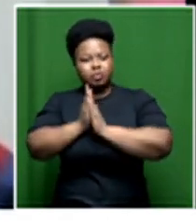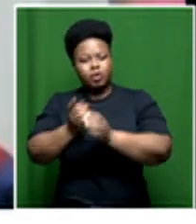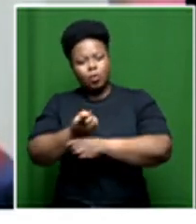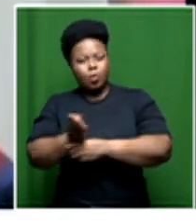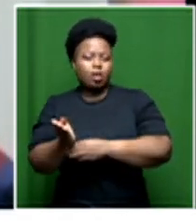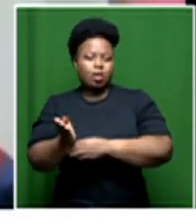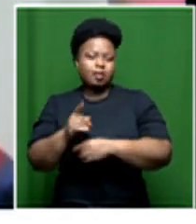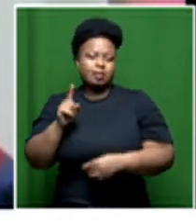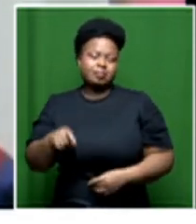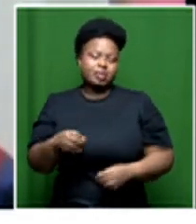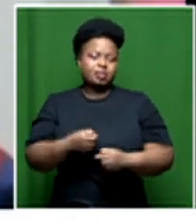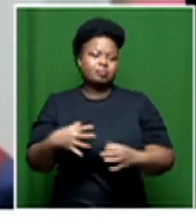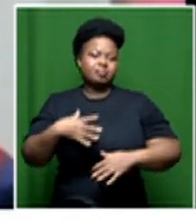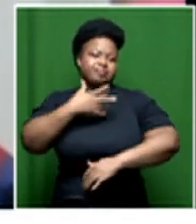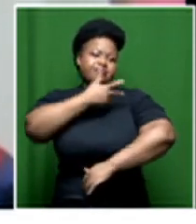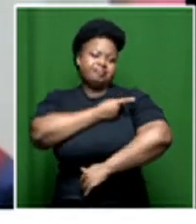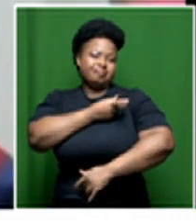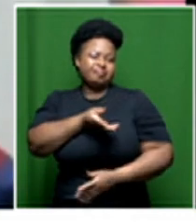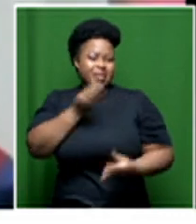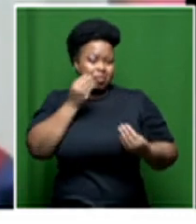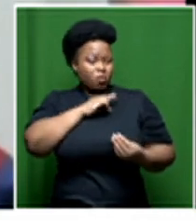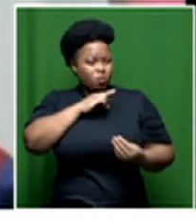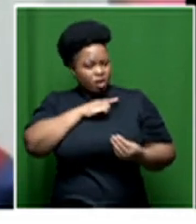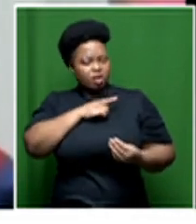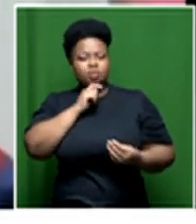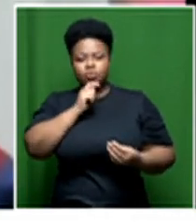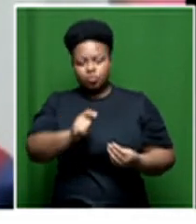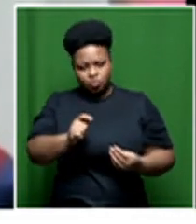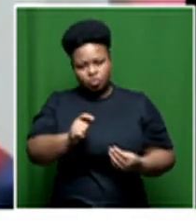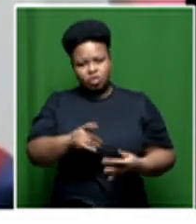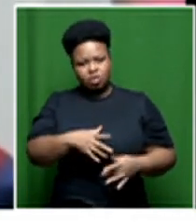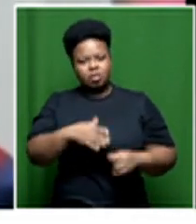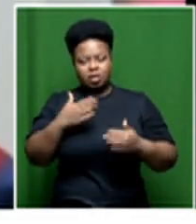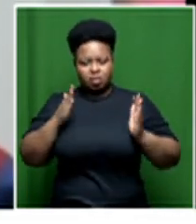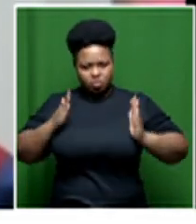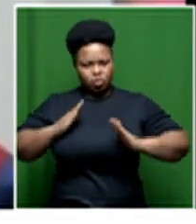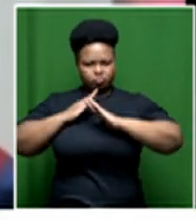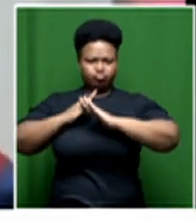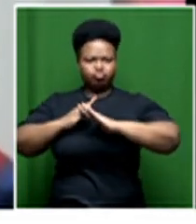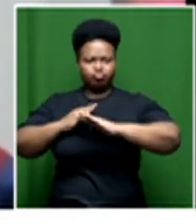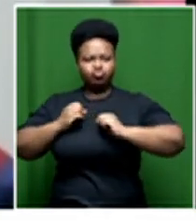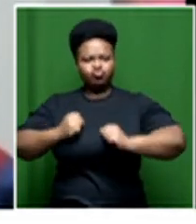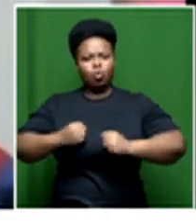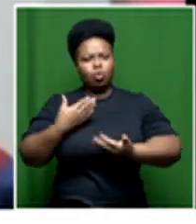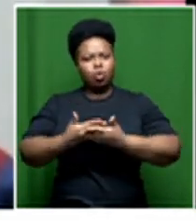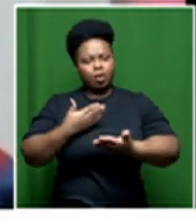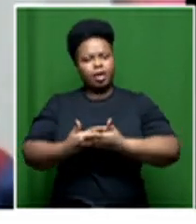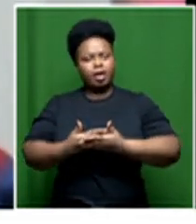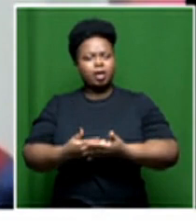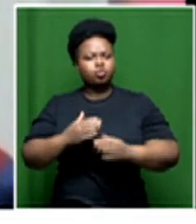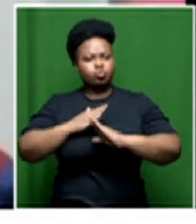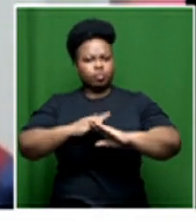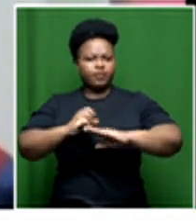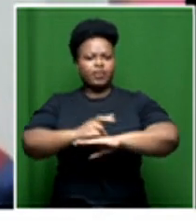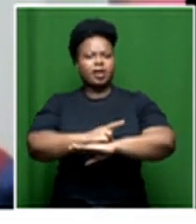into this, to be vaccinated, because that's how they're going to have their immunity strong, and also that immunity